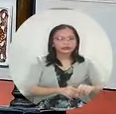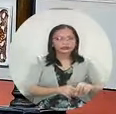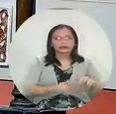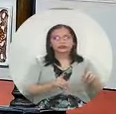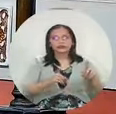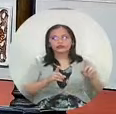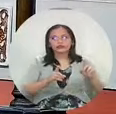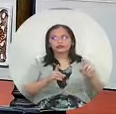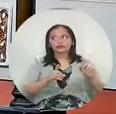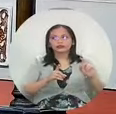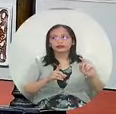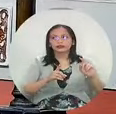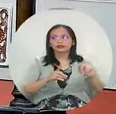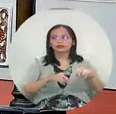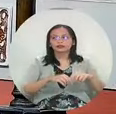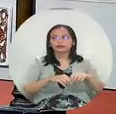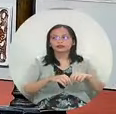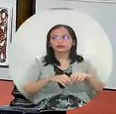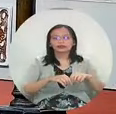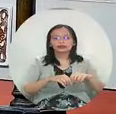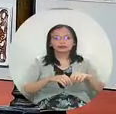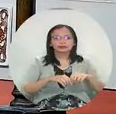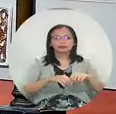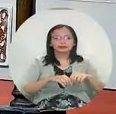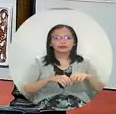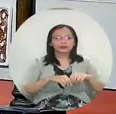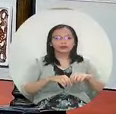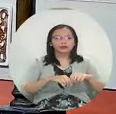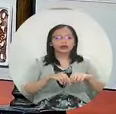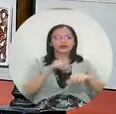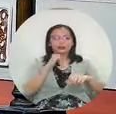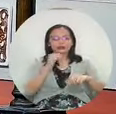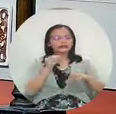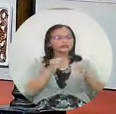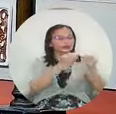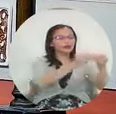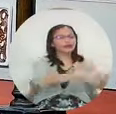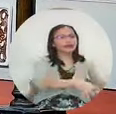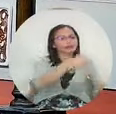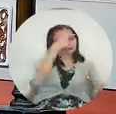Ingon sa Baptist, di ba di mawa? Dili na mawa kay Wadiri Baptist.